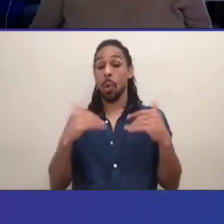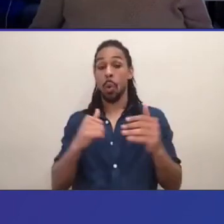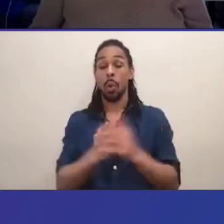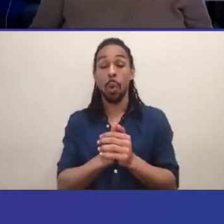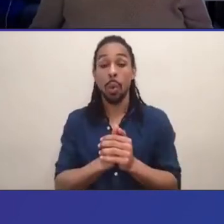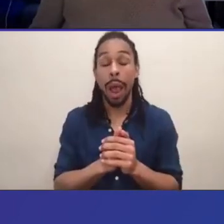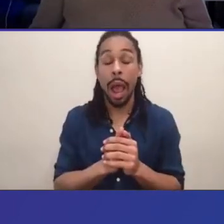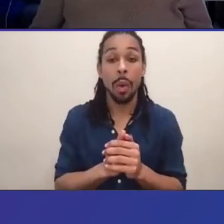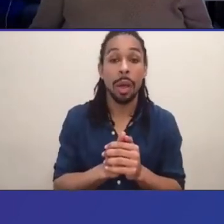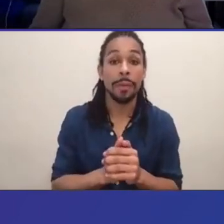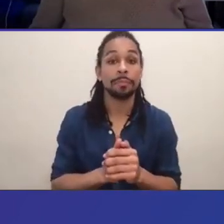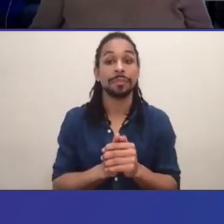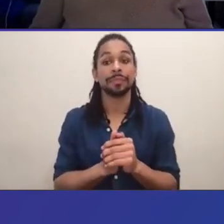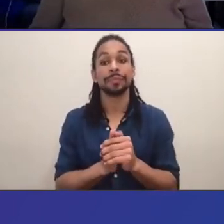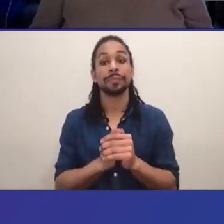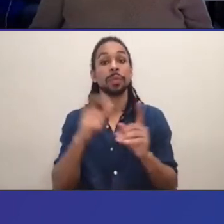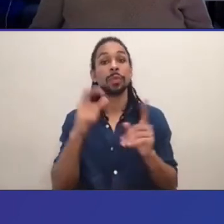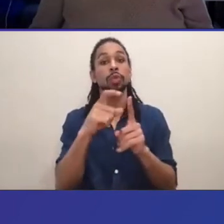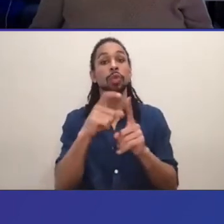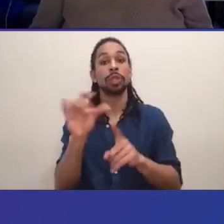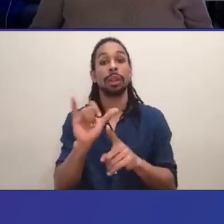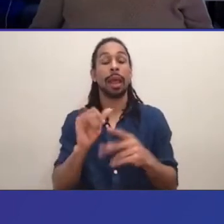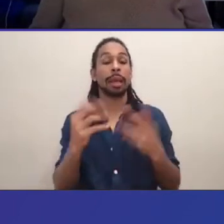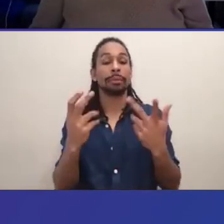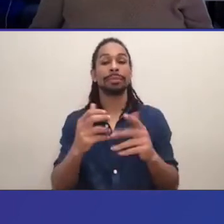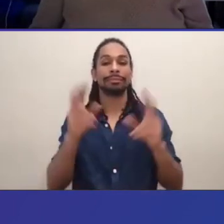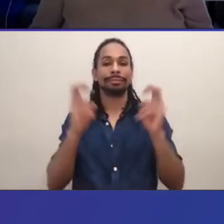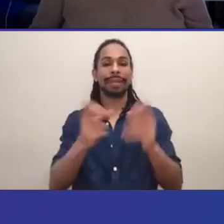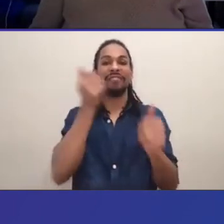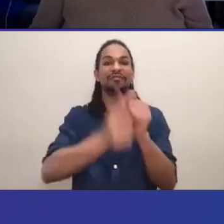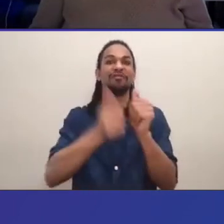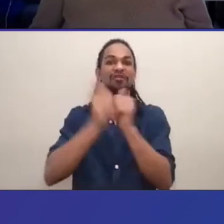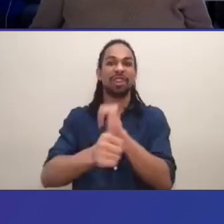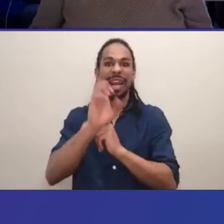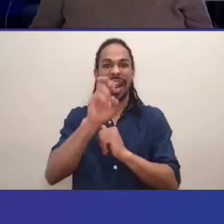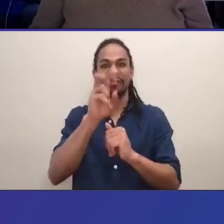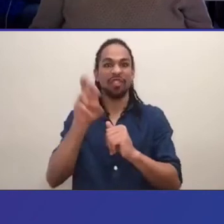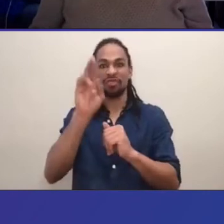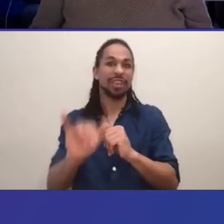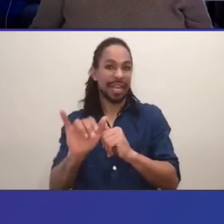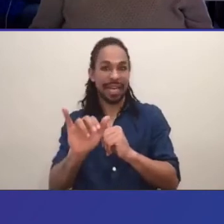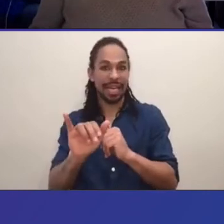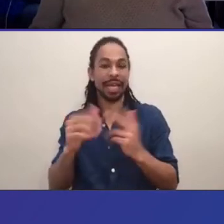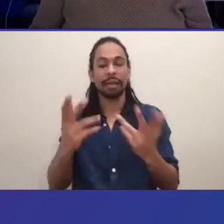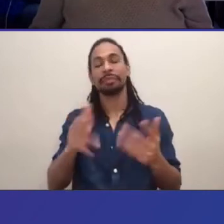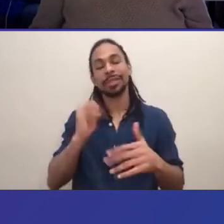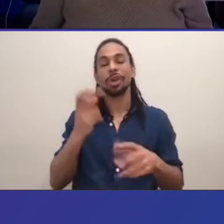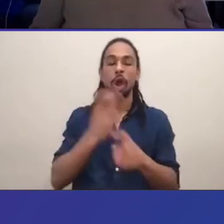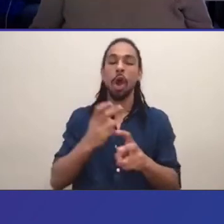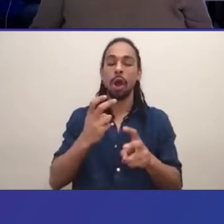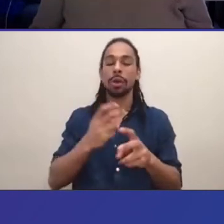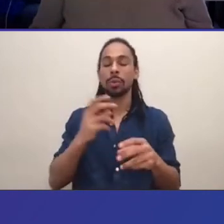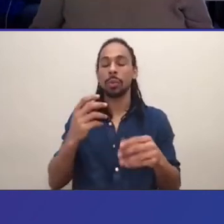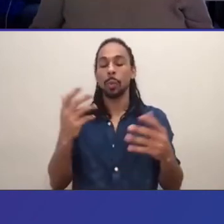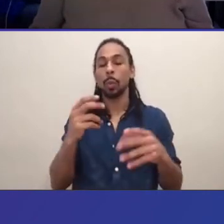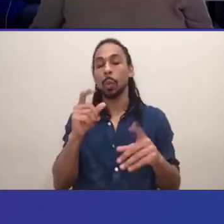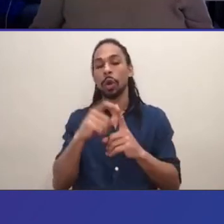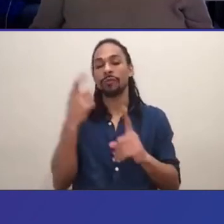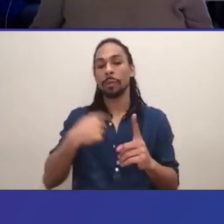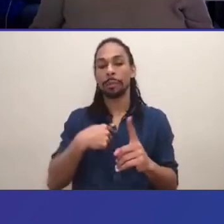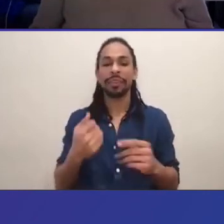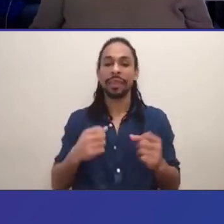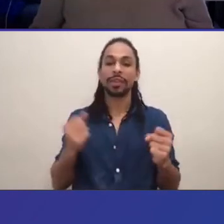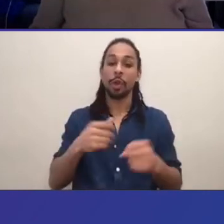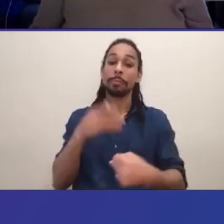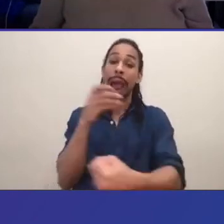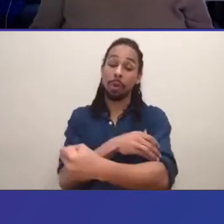the words like every terrify me. As you know, I think that they're powerful. And